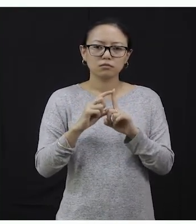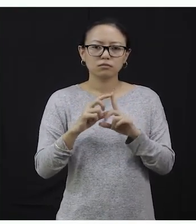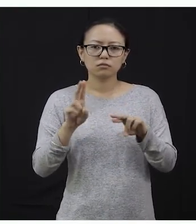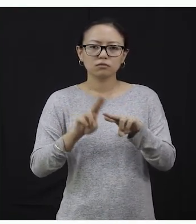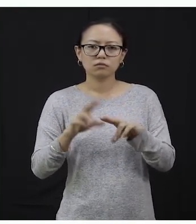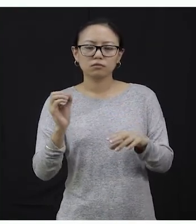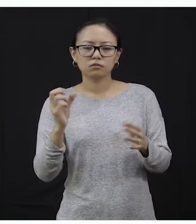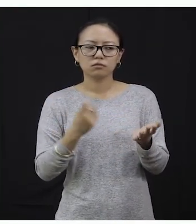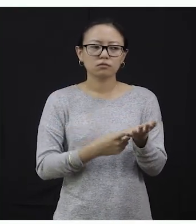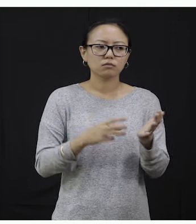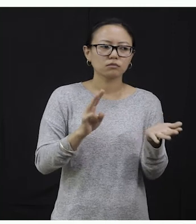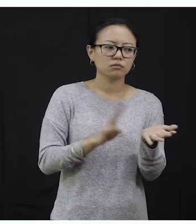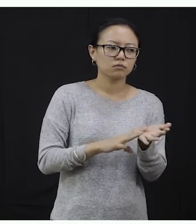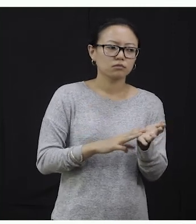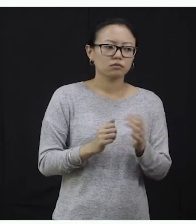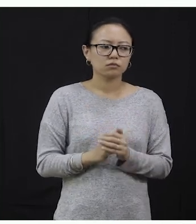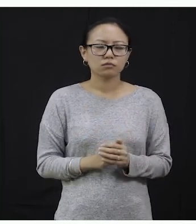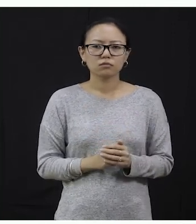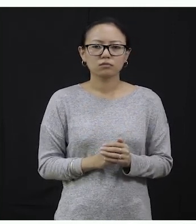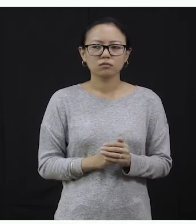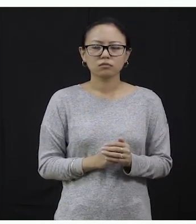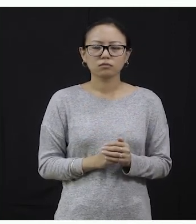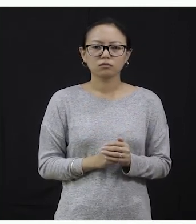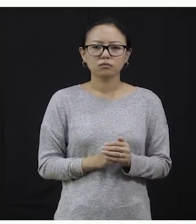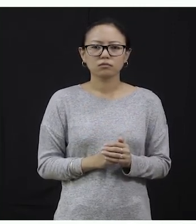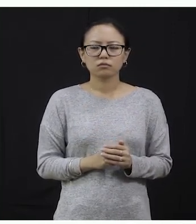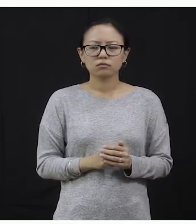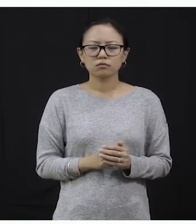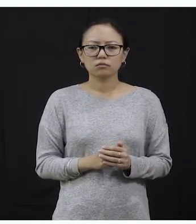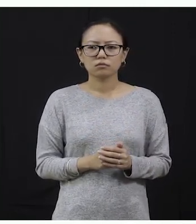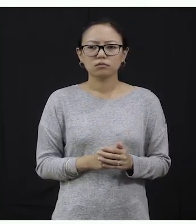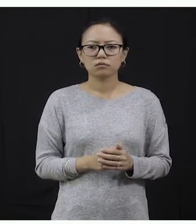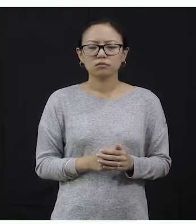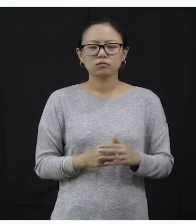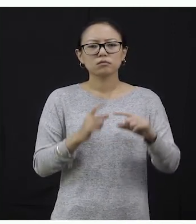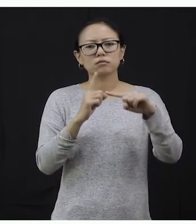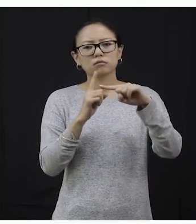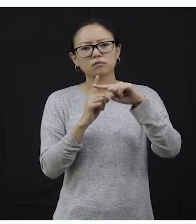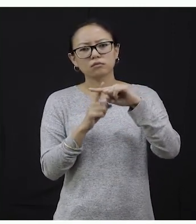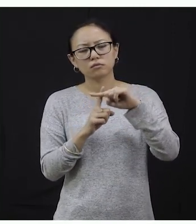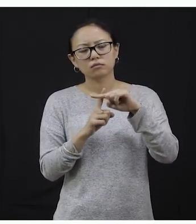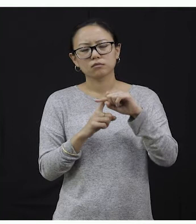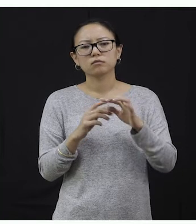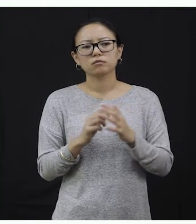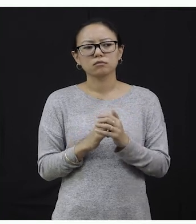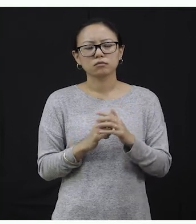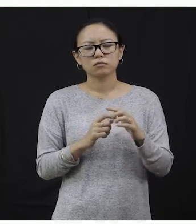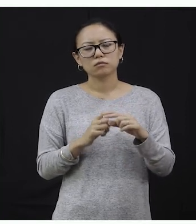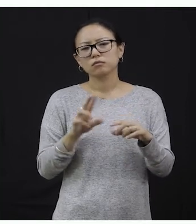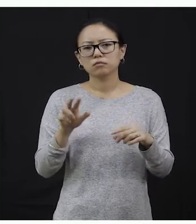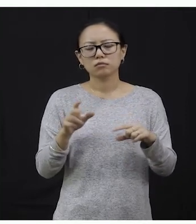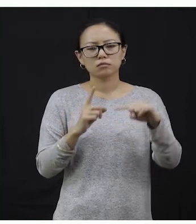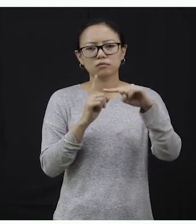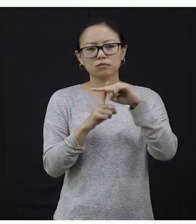the expanded form. So the sum here means addition or plus. So the